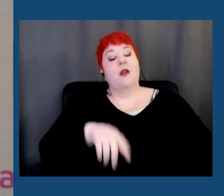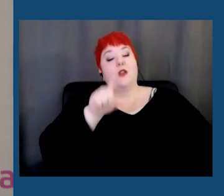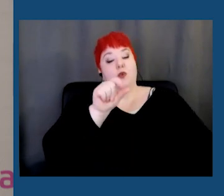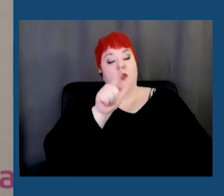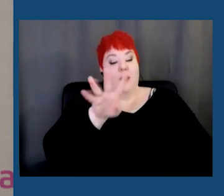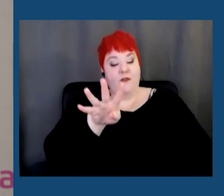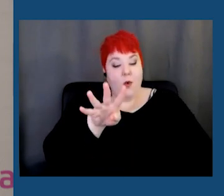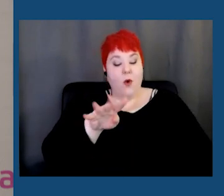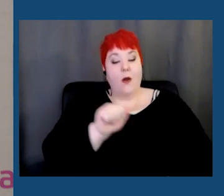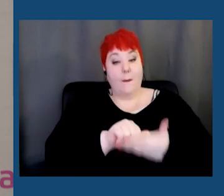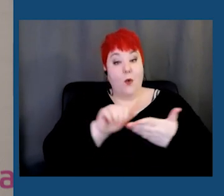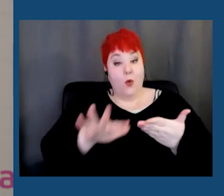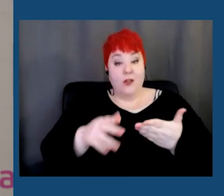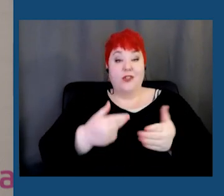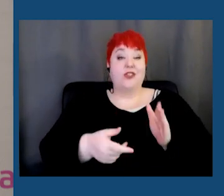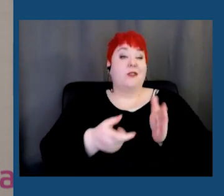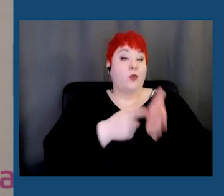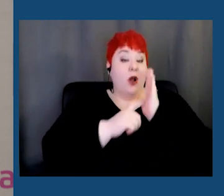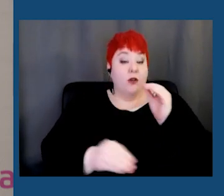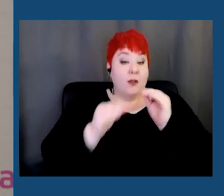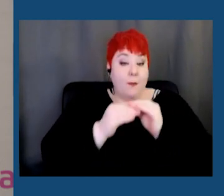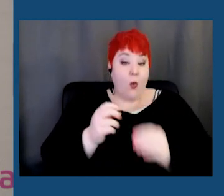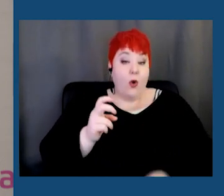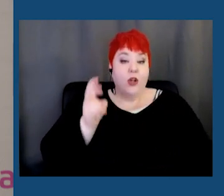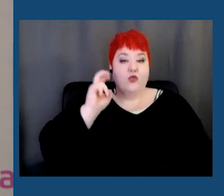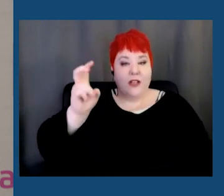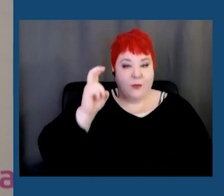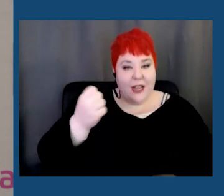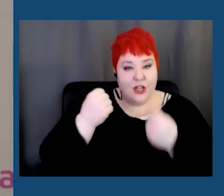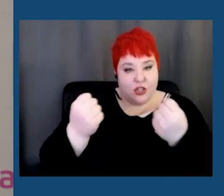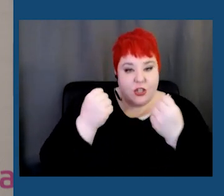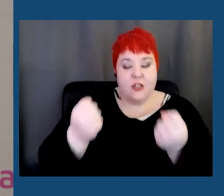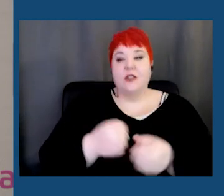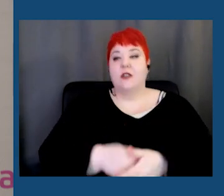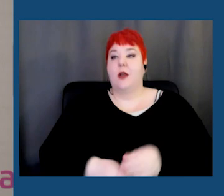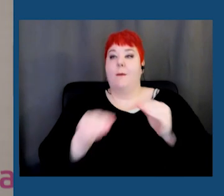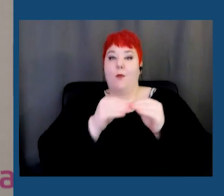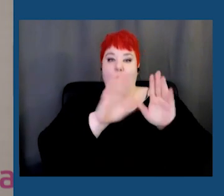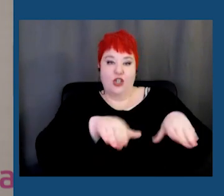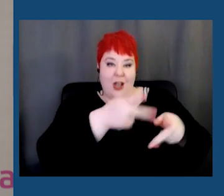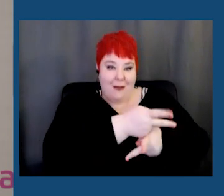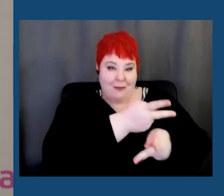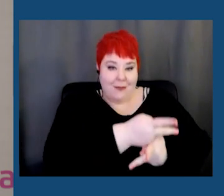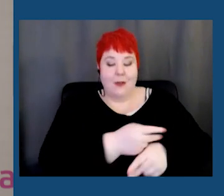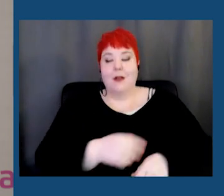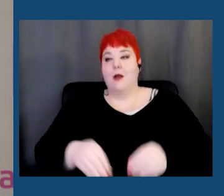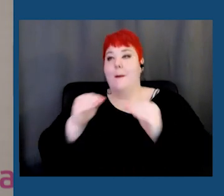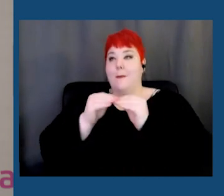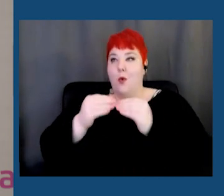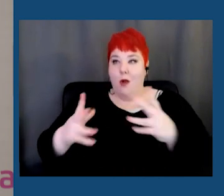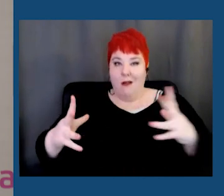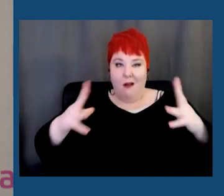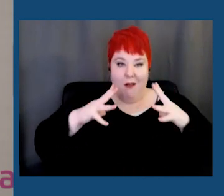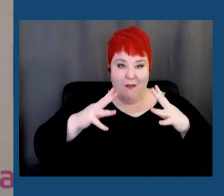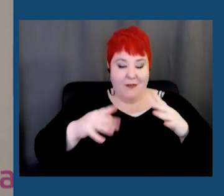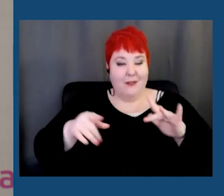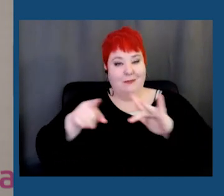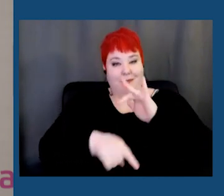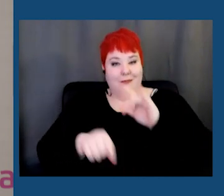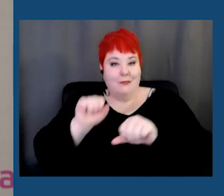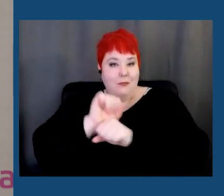higher transportation costs, more childcare hours, as well as missed time from jobs with restrictive policies about time